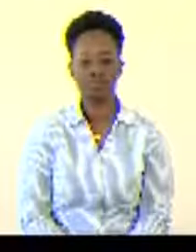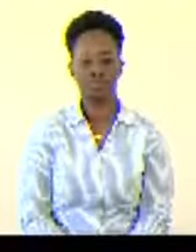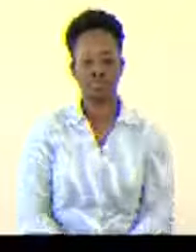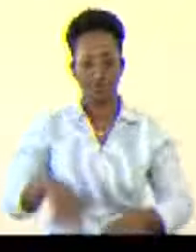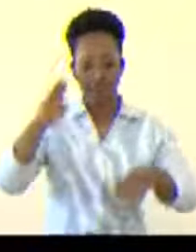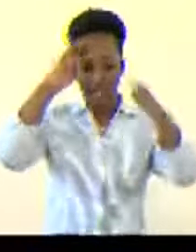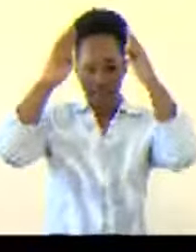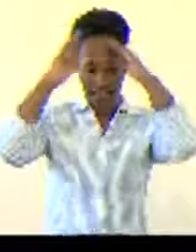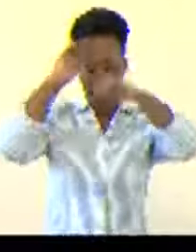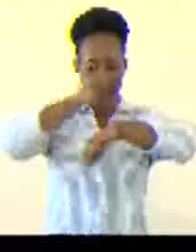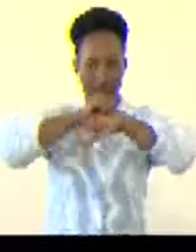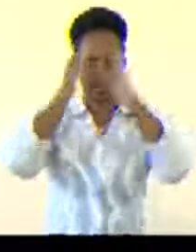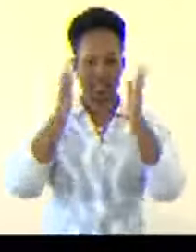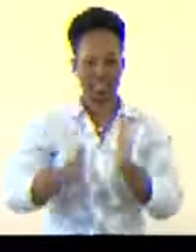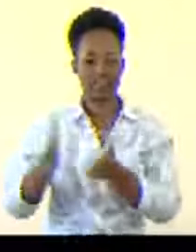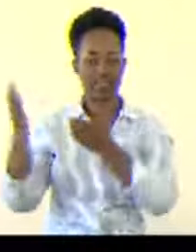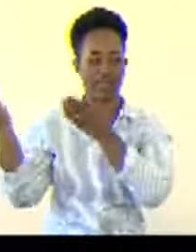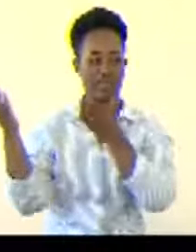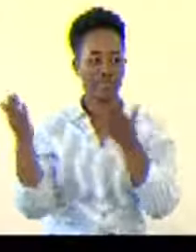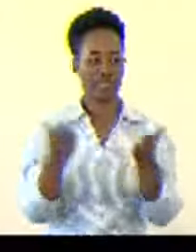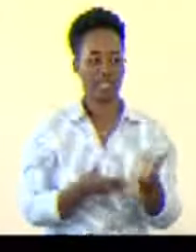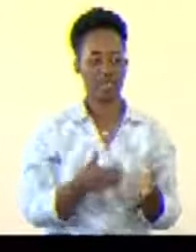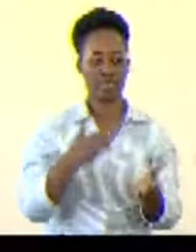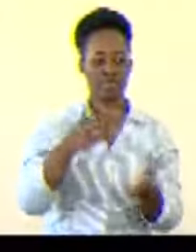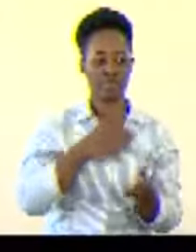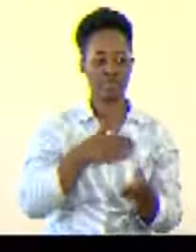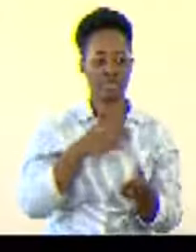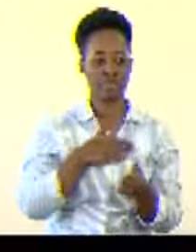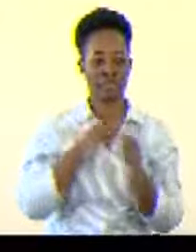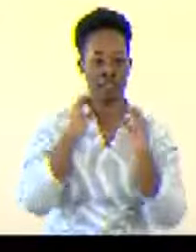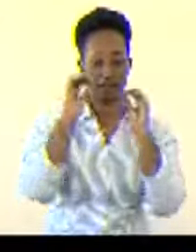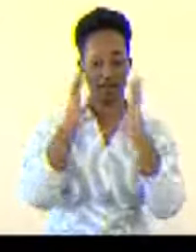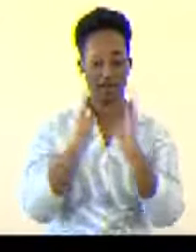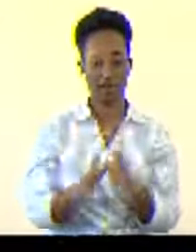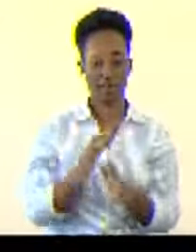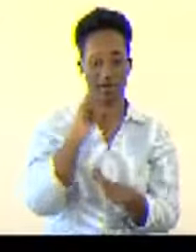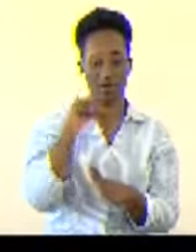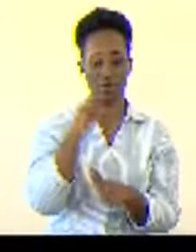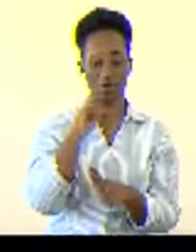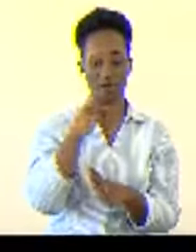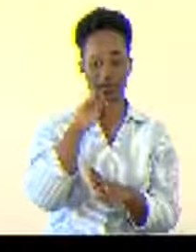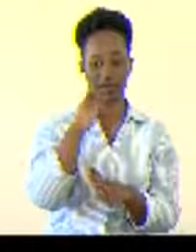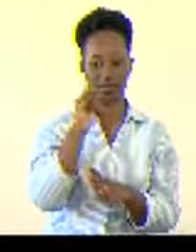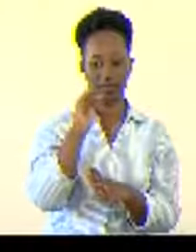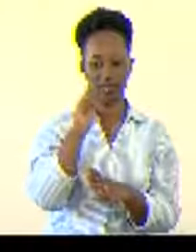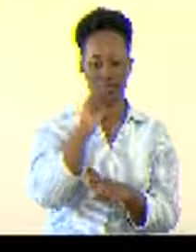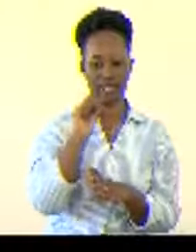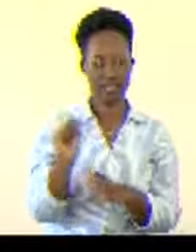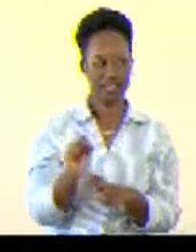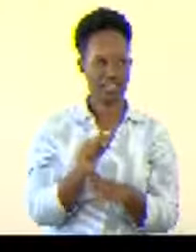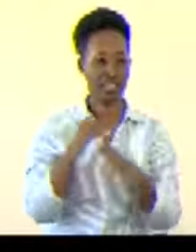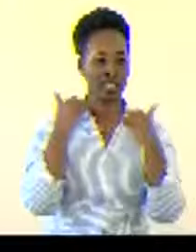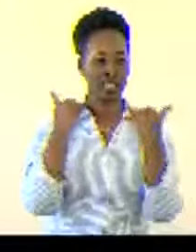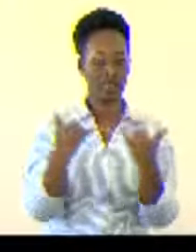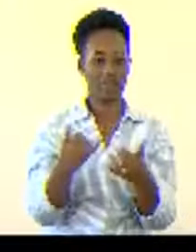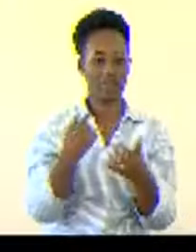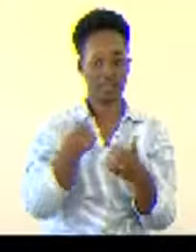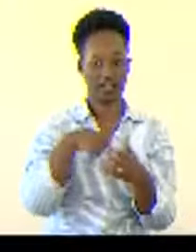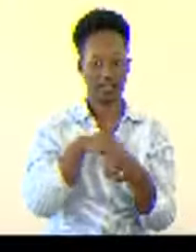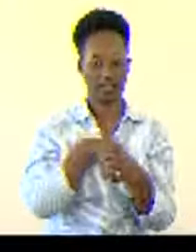Hello students, welcome once again to TV learning programs. As usual, I'm teacher Julius, and today I'm learning with